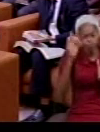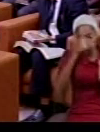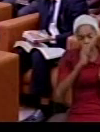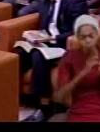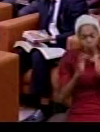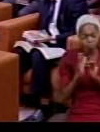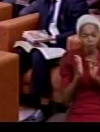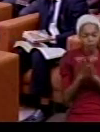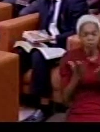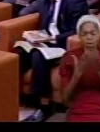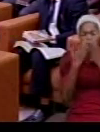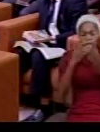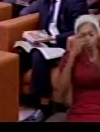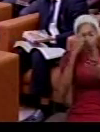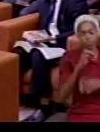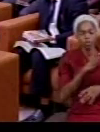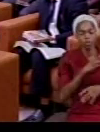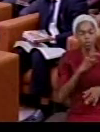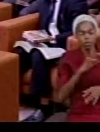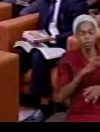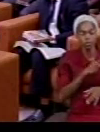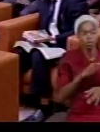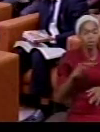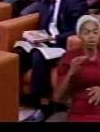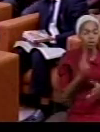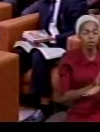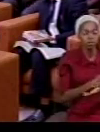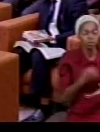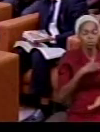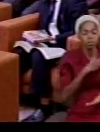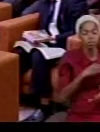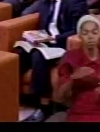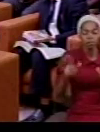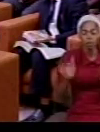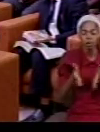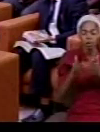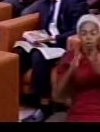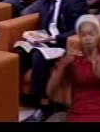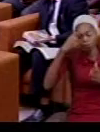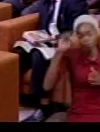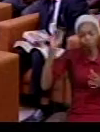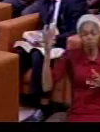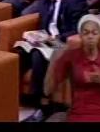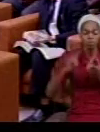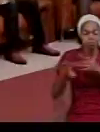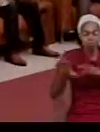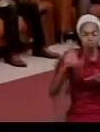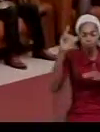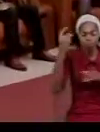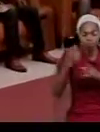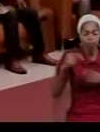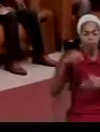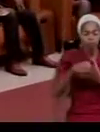lessons that are in it. We ask for grace to be doers of the word. In Jesus' name we pray.